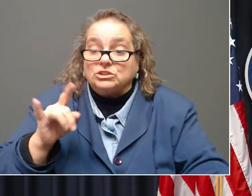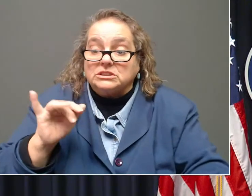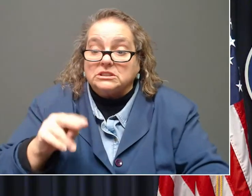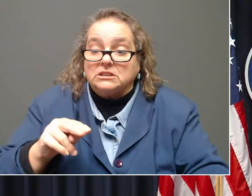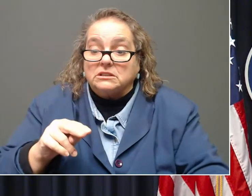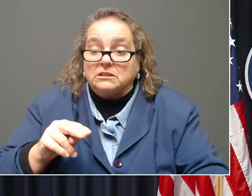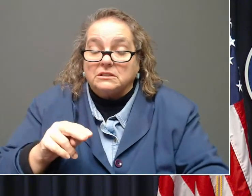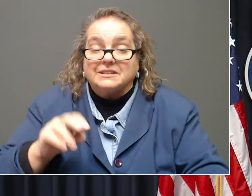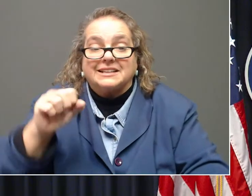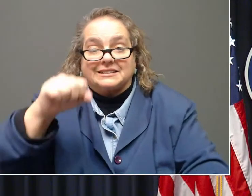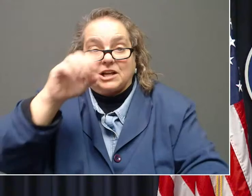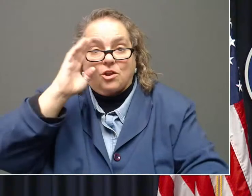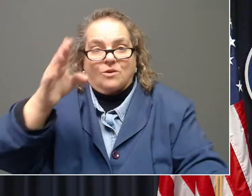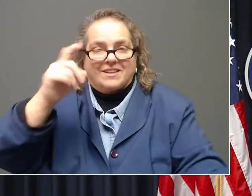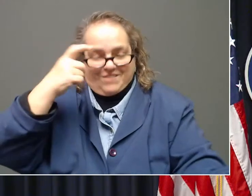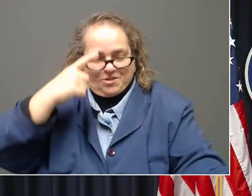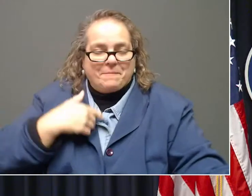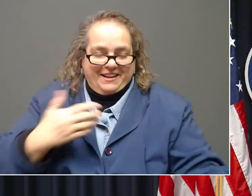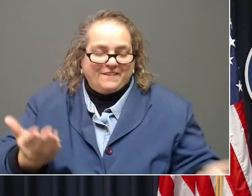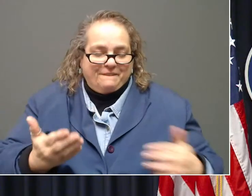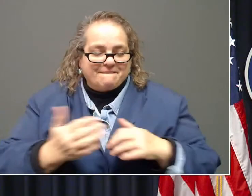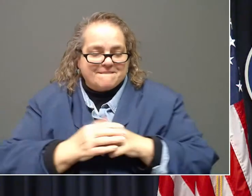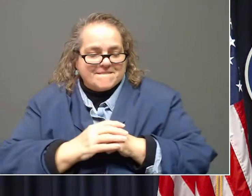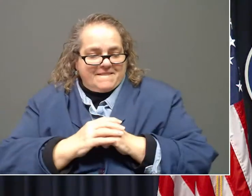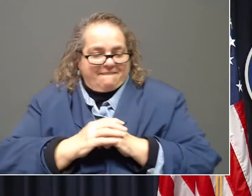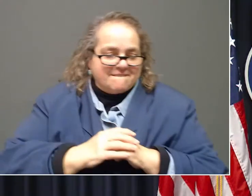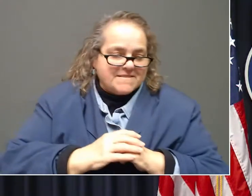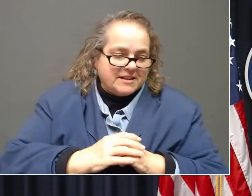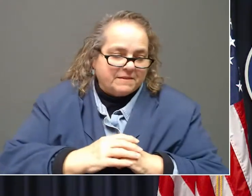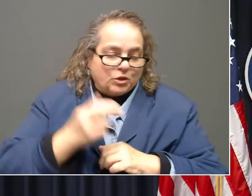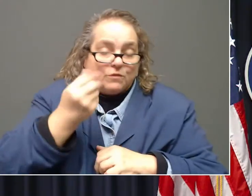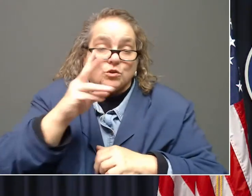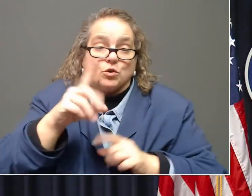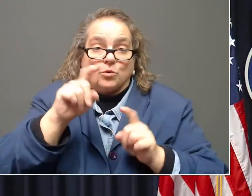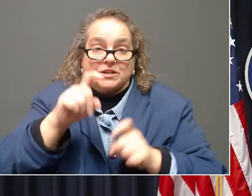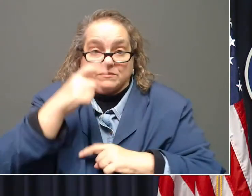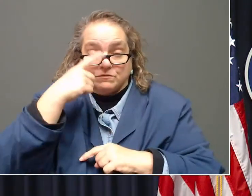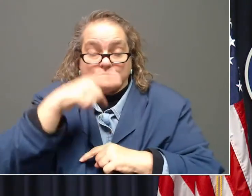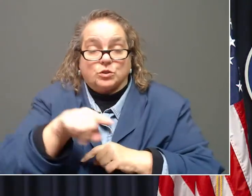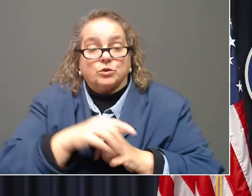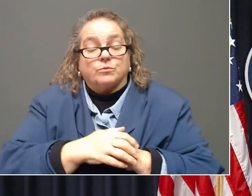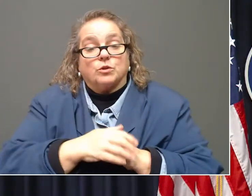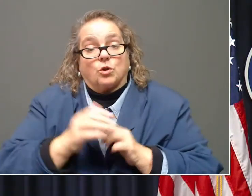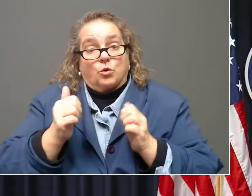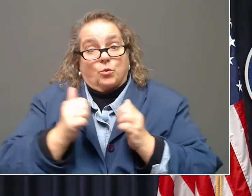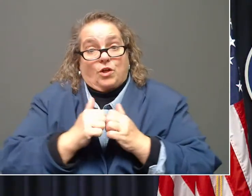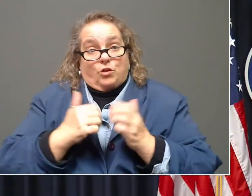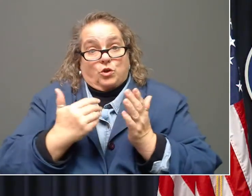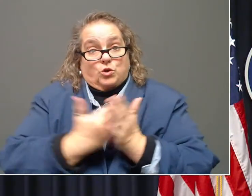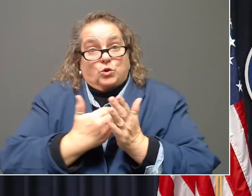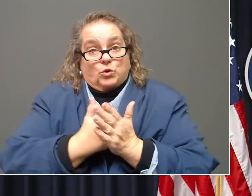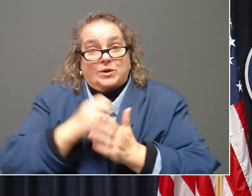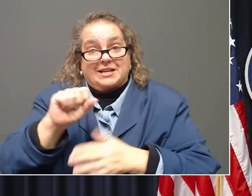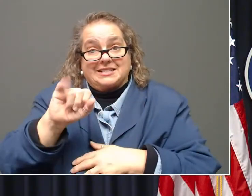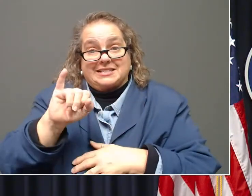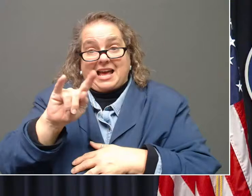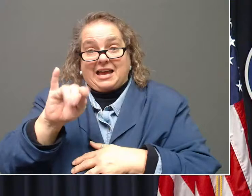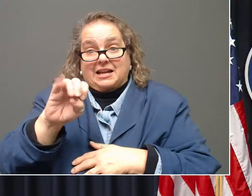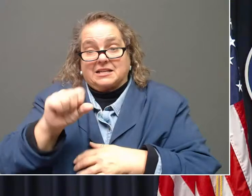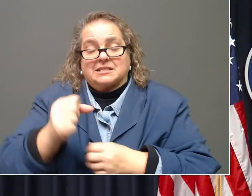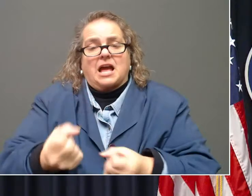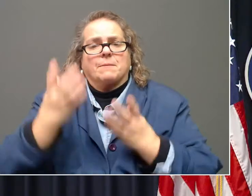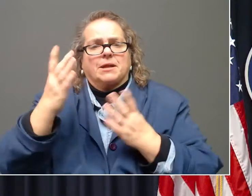what we can do using that positivity rate is confirm that the trend is accurate and that the positivity rate